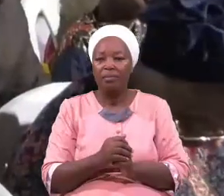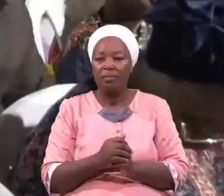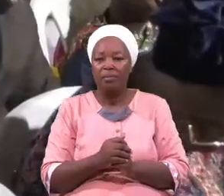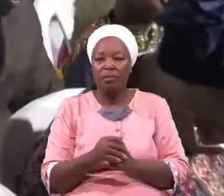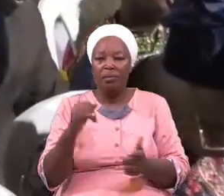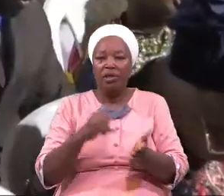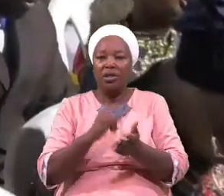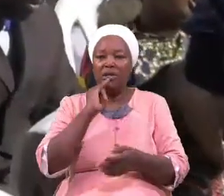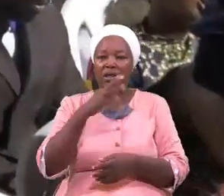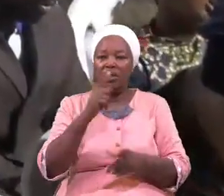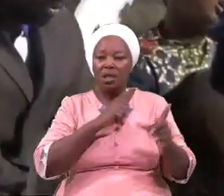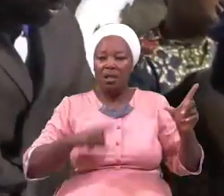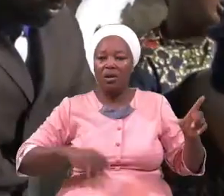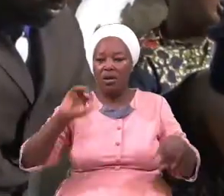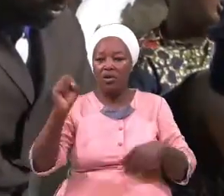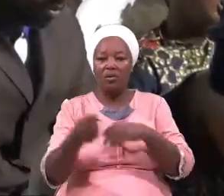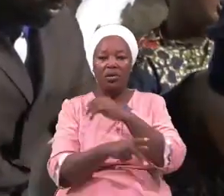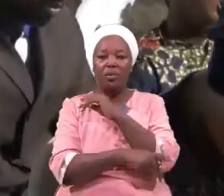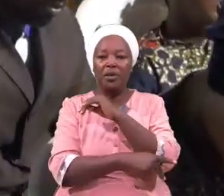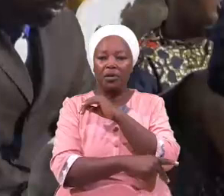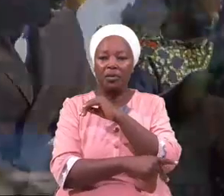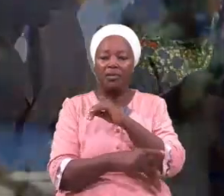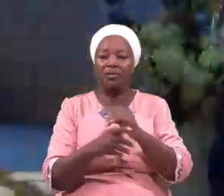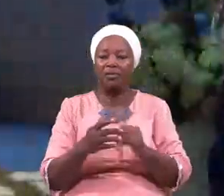It is the Lord's Passover.